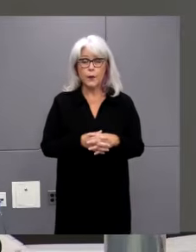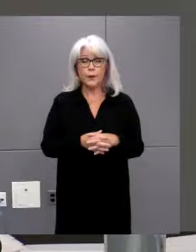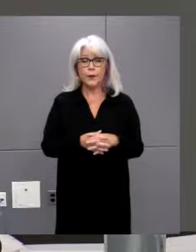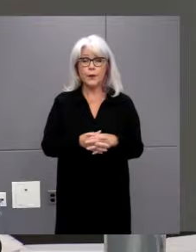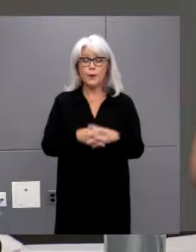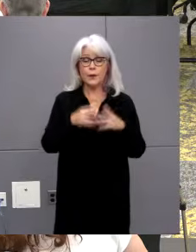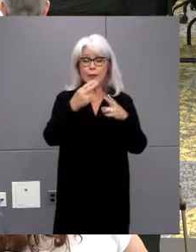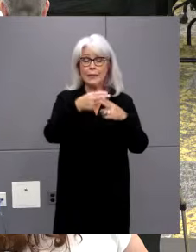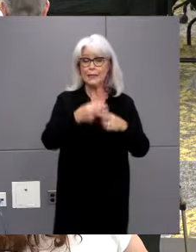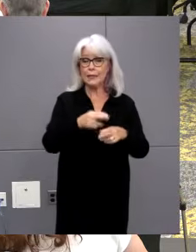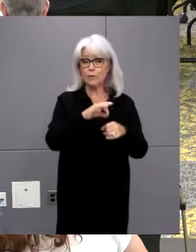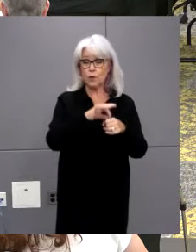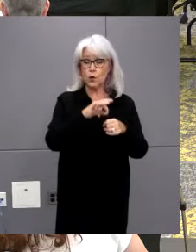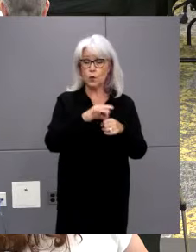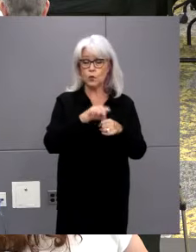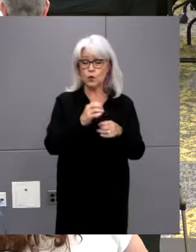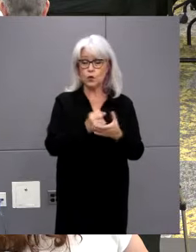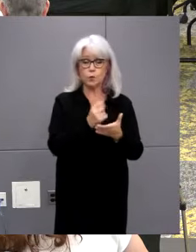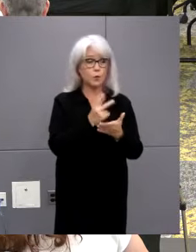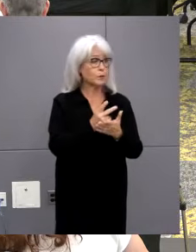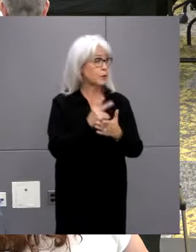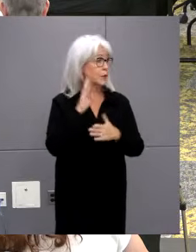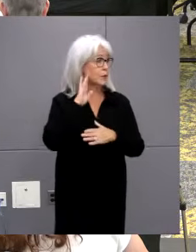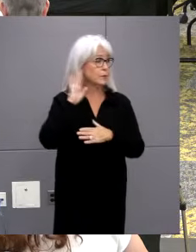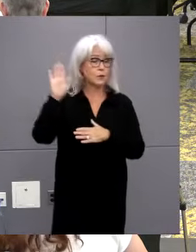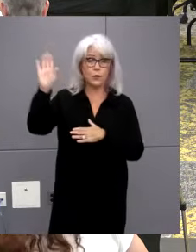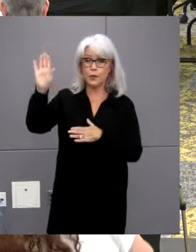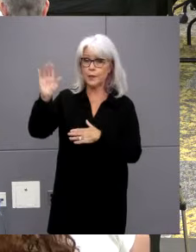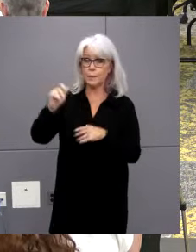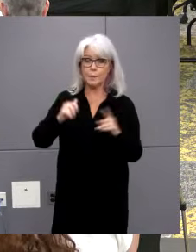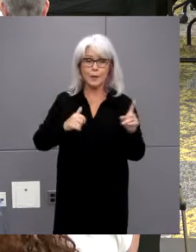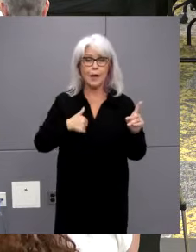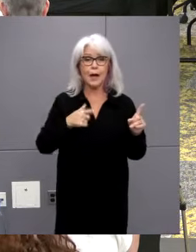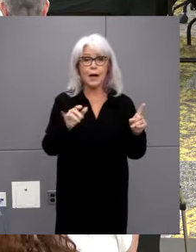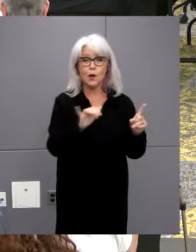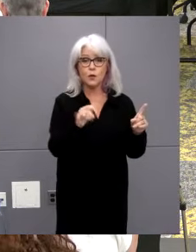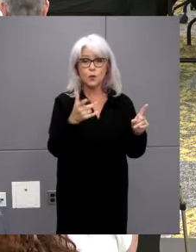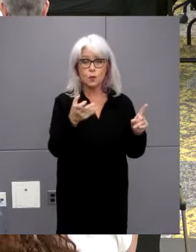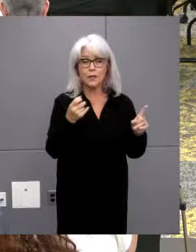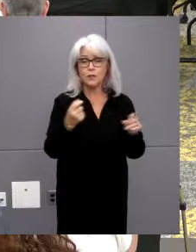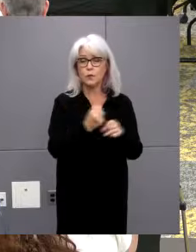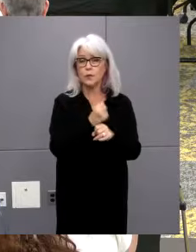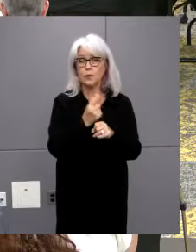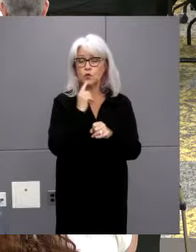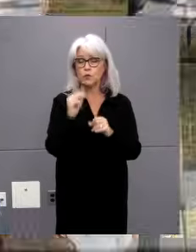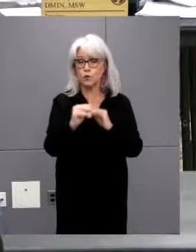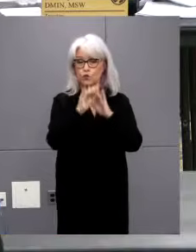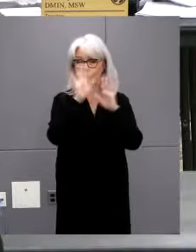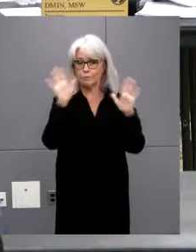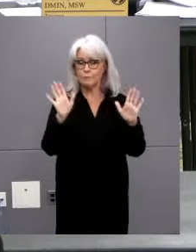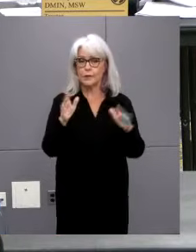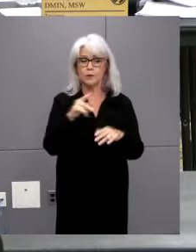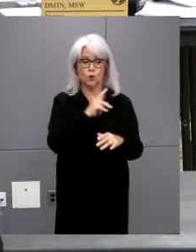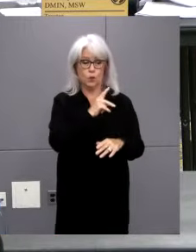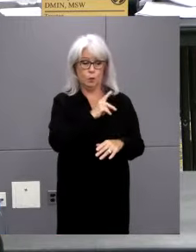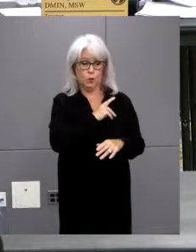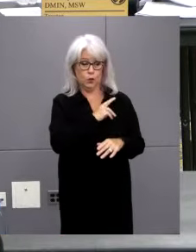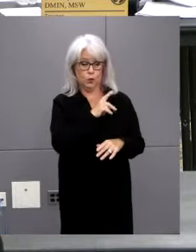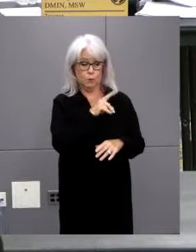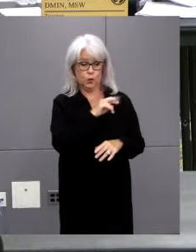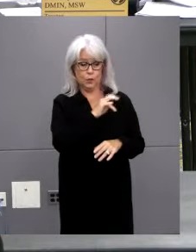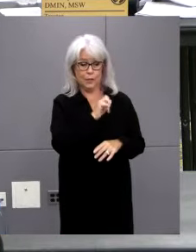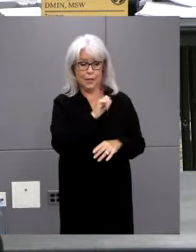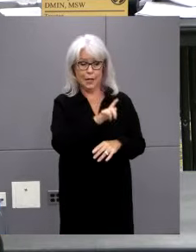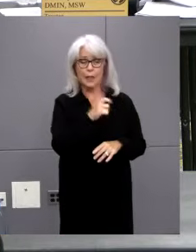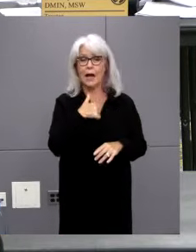Roll call vote to approve the proposed. Mr. Chair, real quick, I just want to say for transparency purposes, when it comes to the personnel, I have